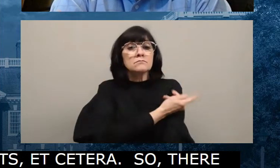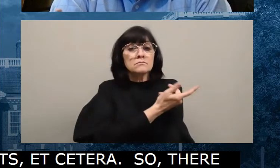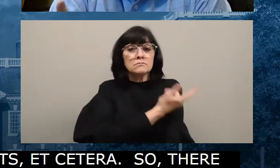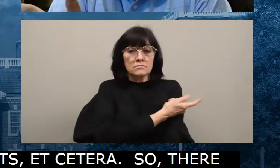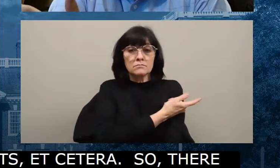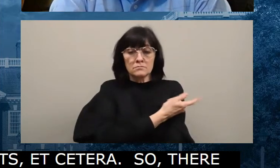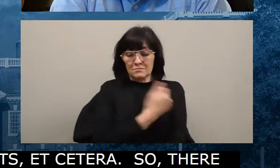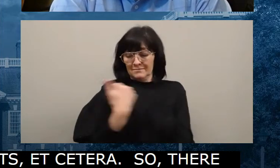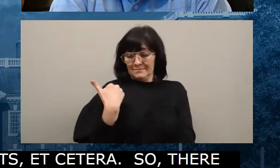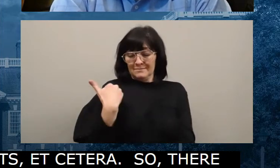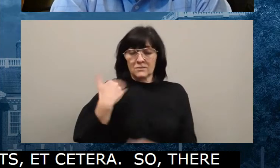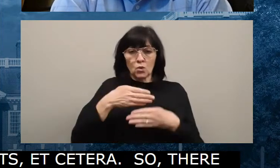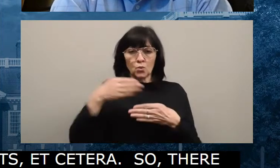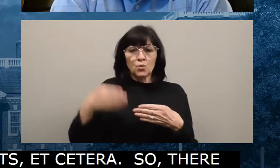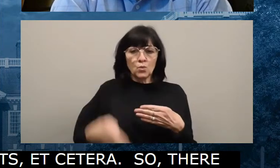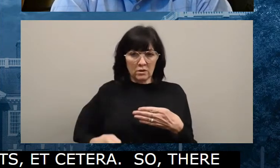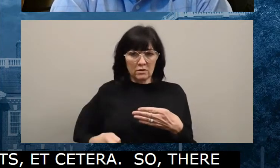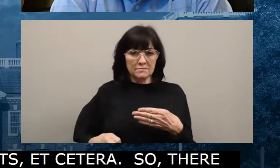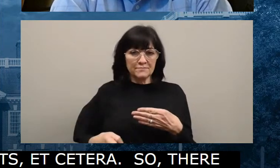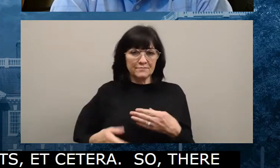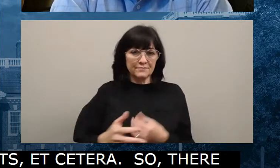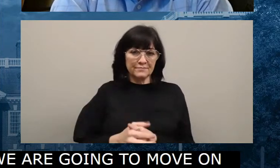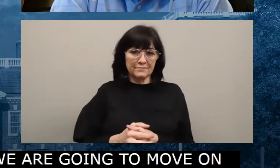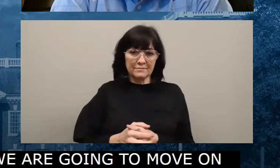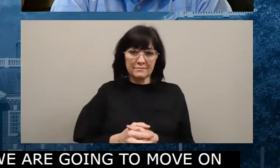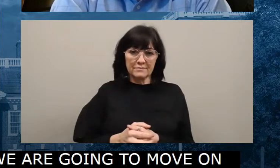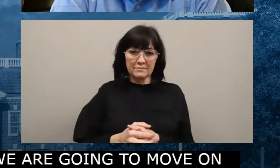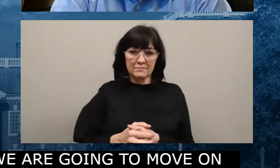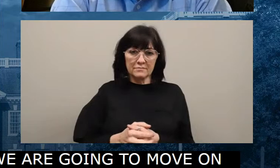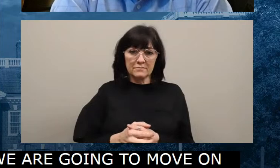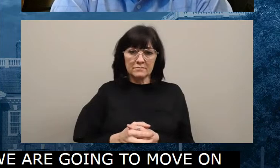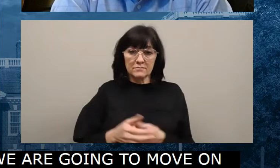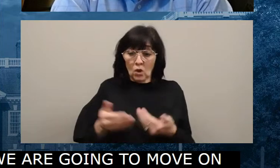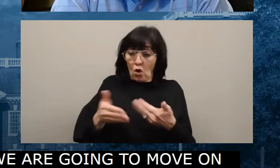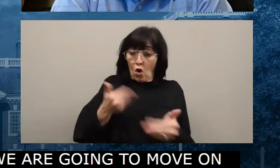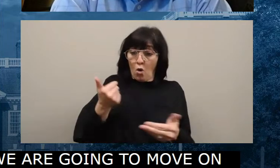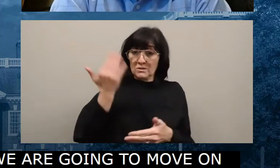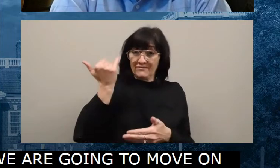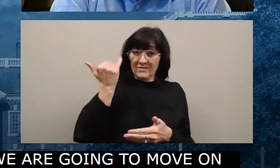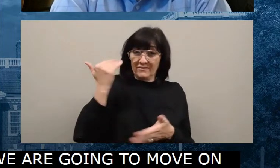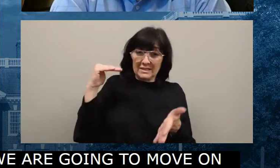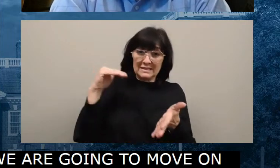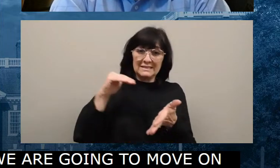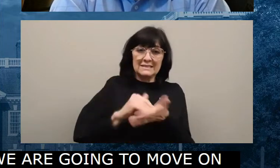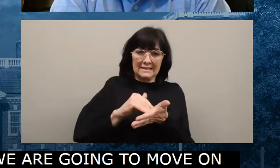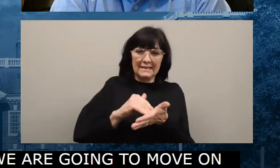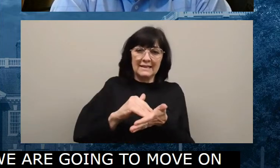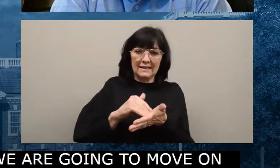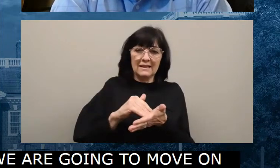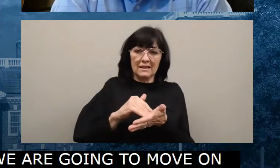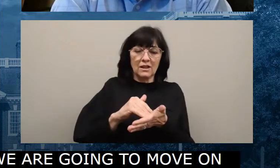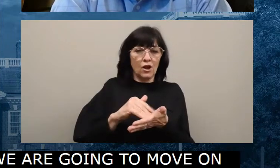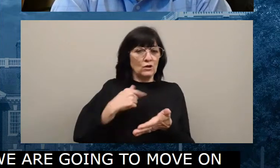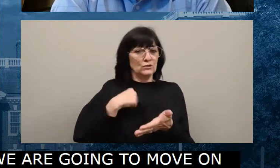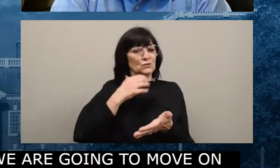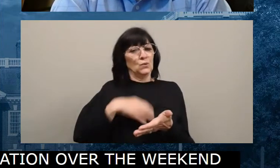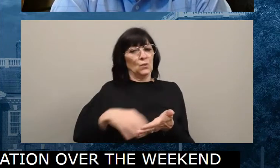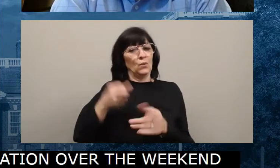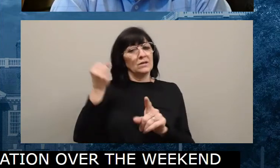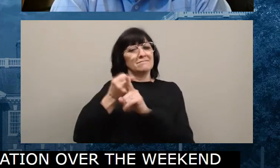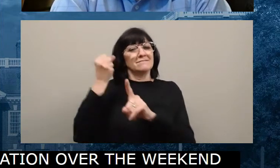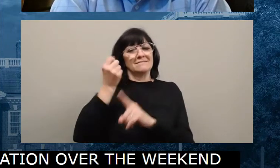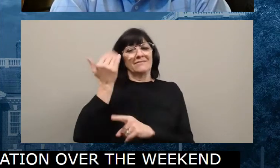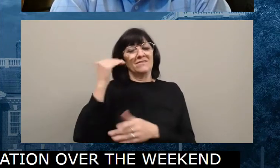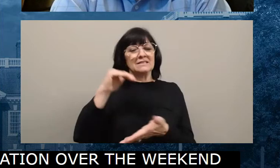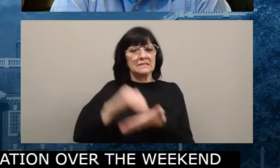And well, like we said, we were only a few hundred doses away from breaking 15,000, which would have been very exciting. But kudos to all the